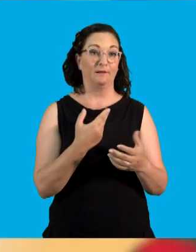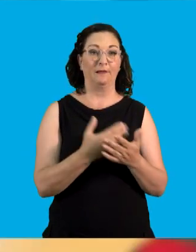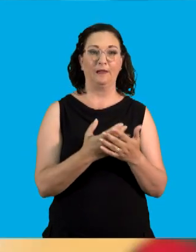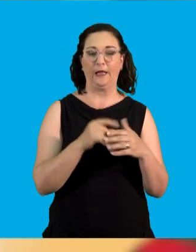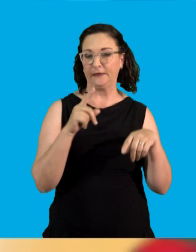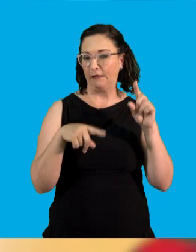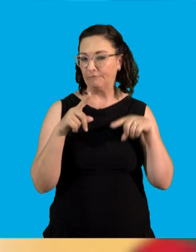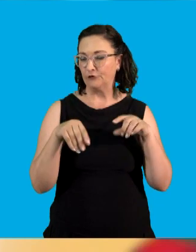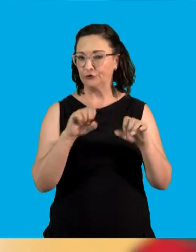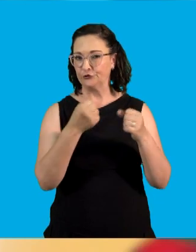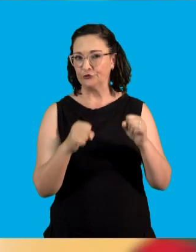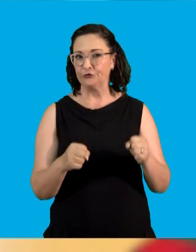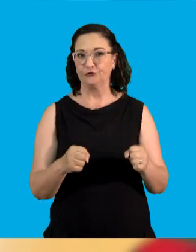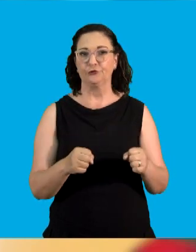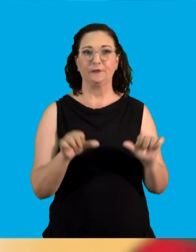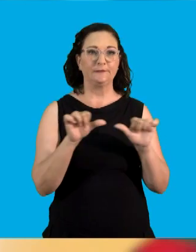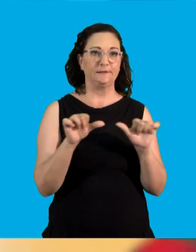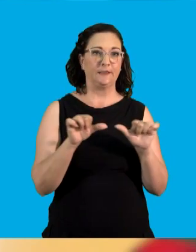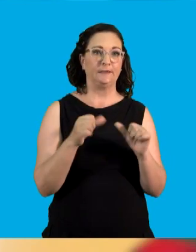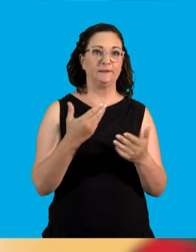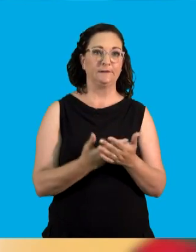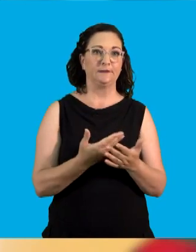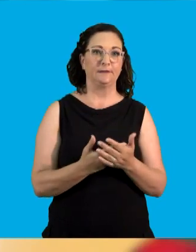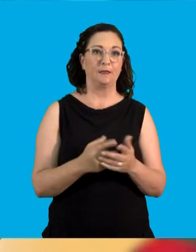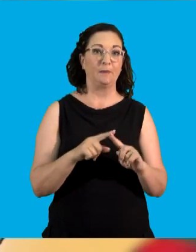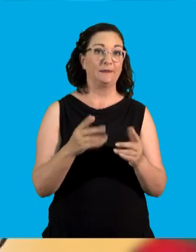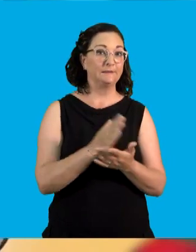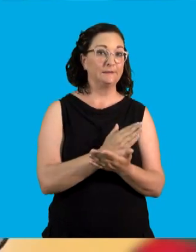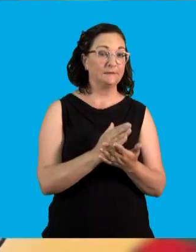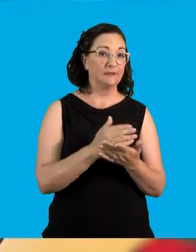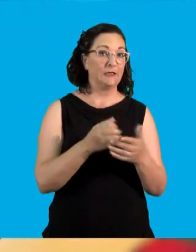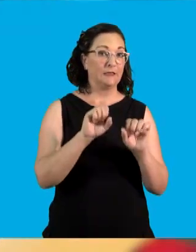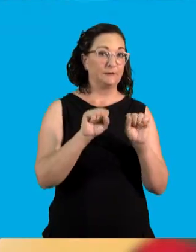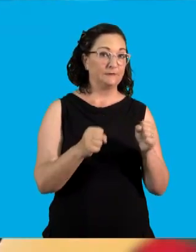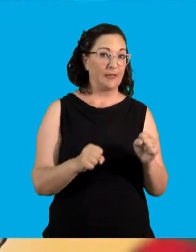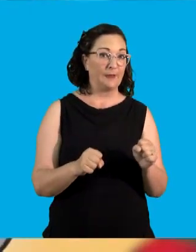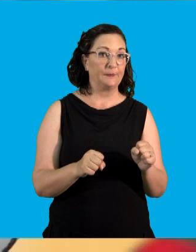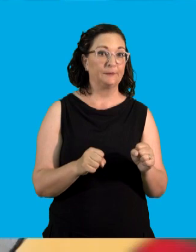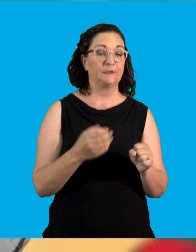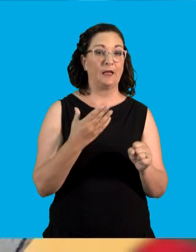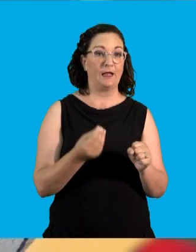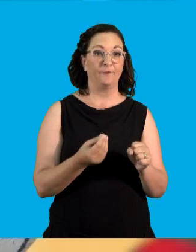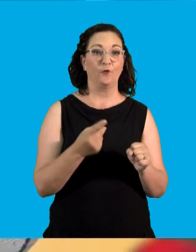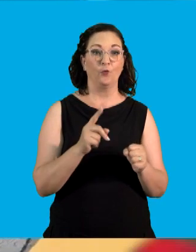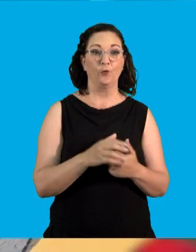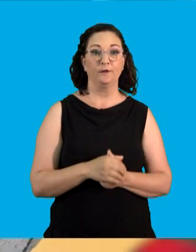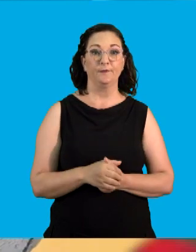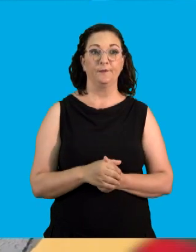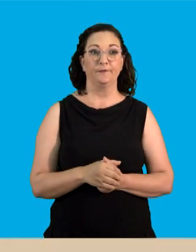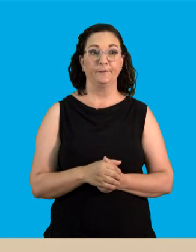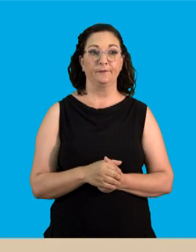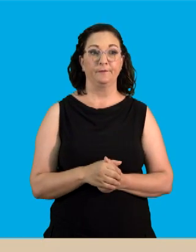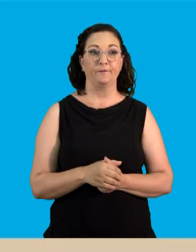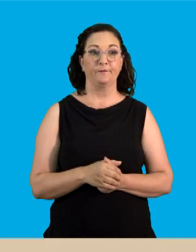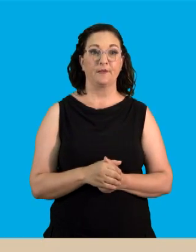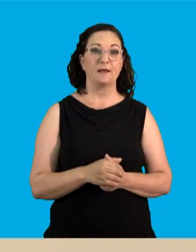can come in different shapes and different sizes. And some of the shapes that a star can have, one, we say that they can